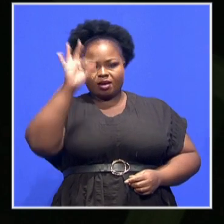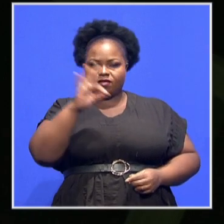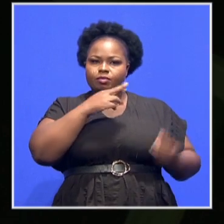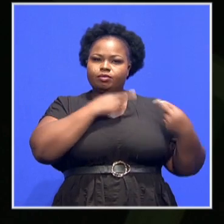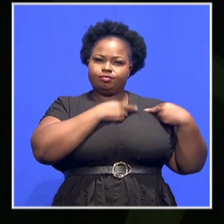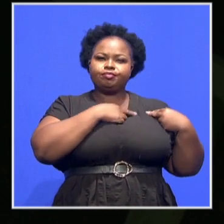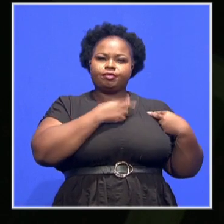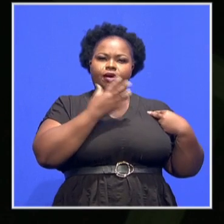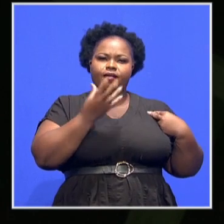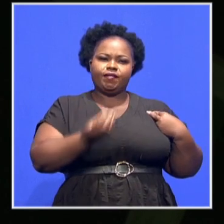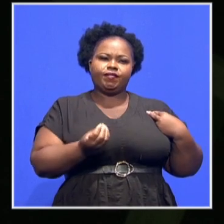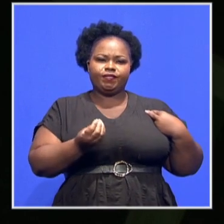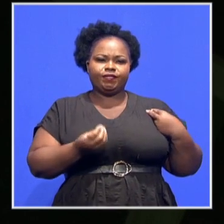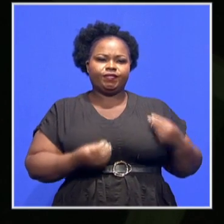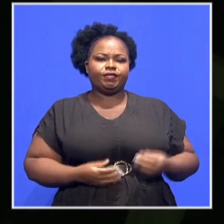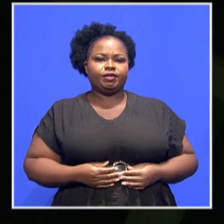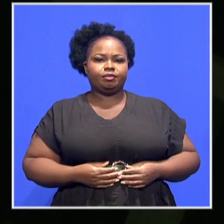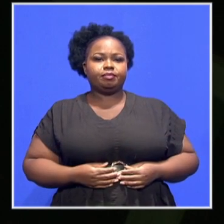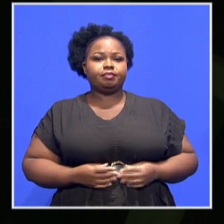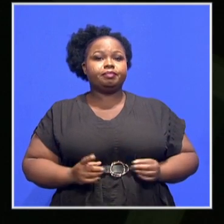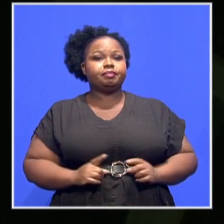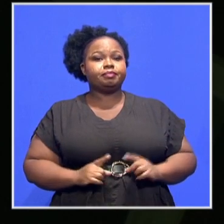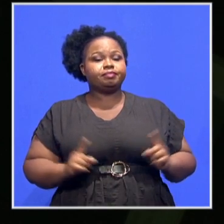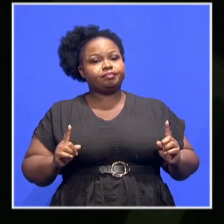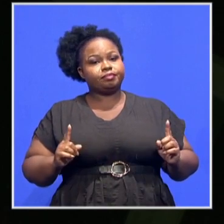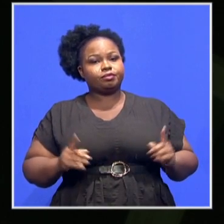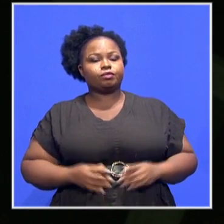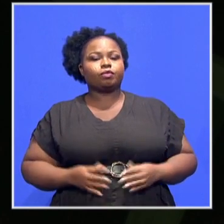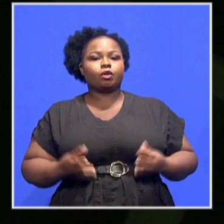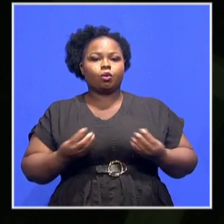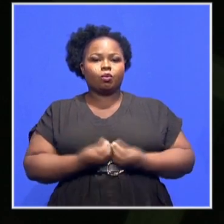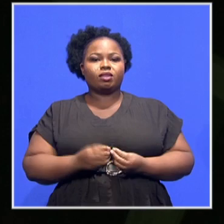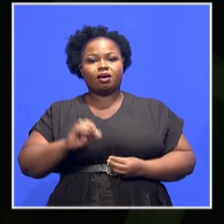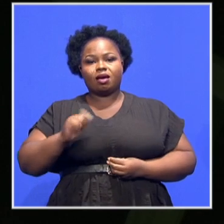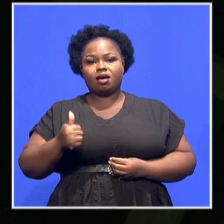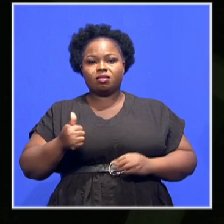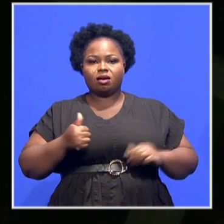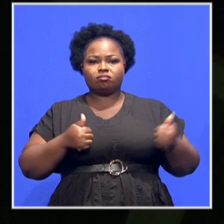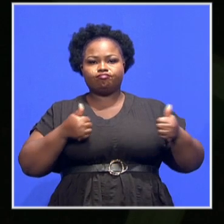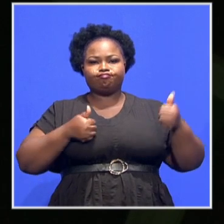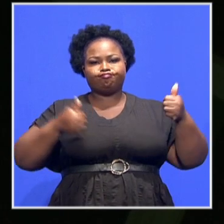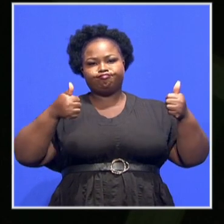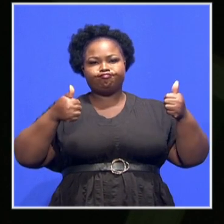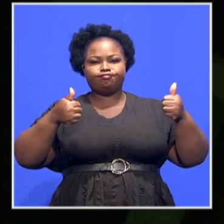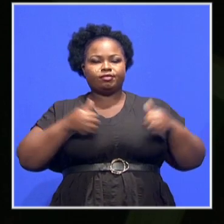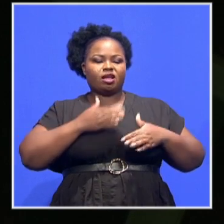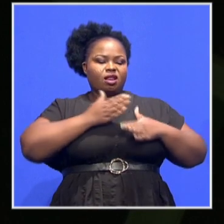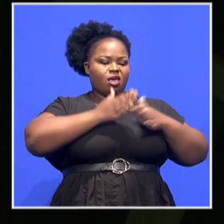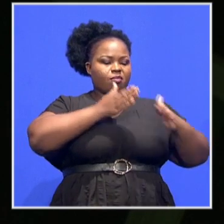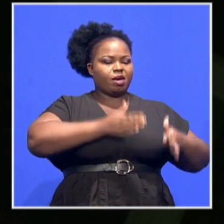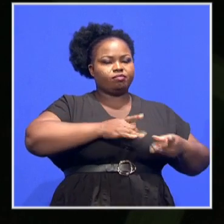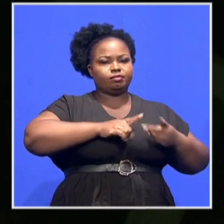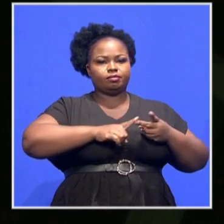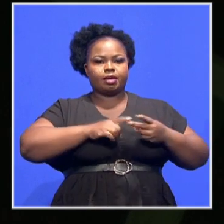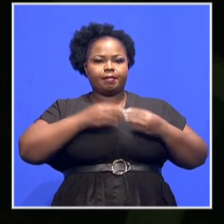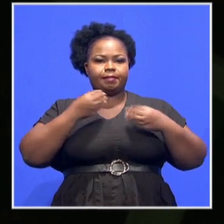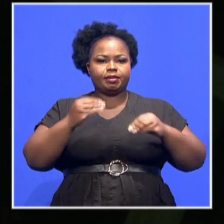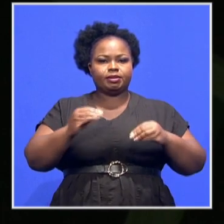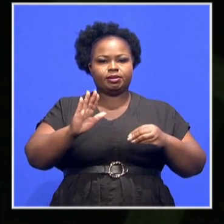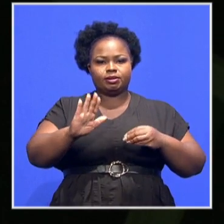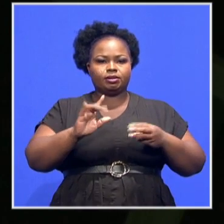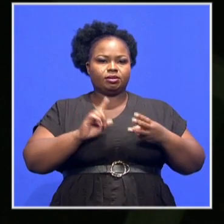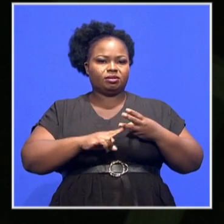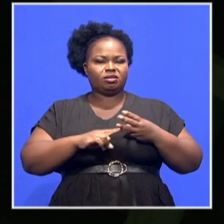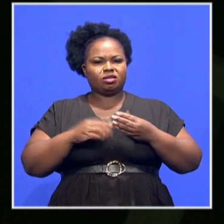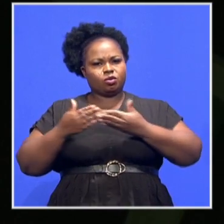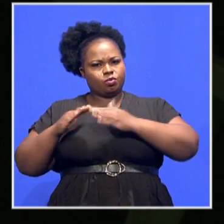together with our other key players who are labor, who are business and communities,